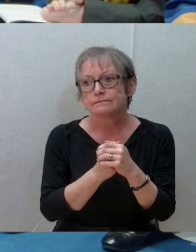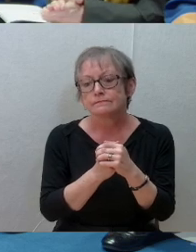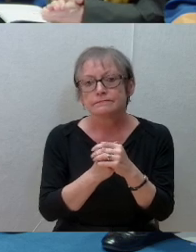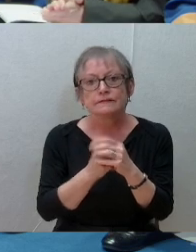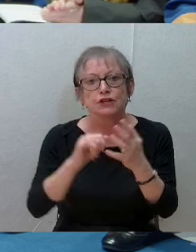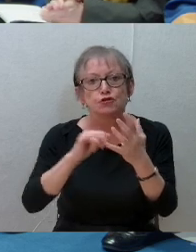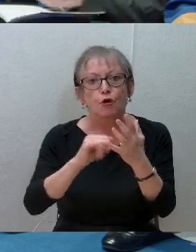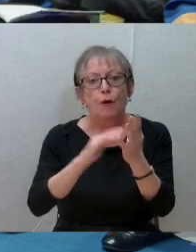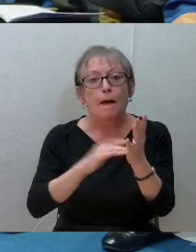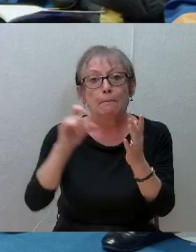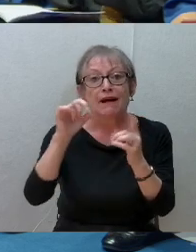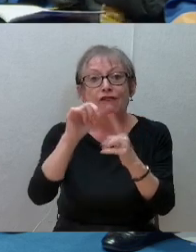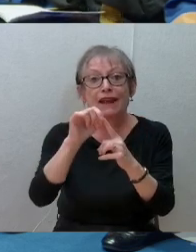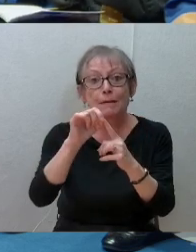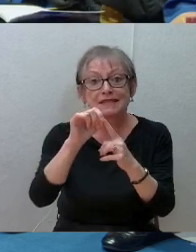Sean McPhillips.